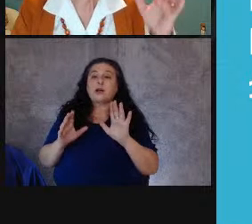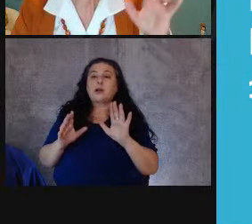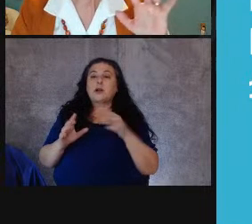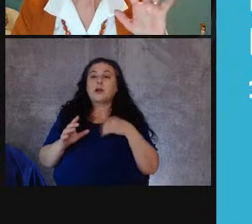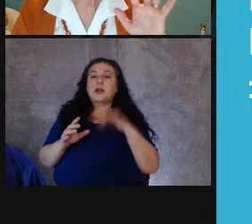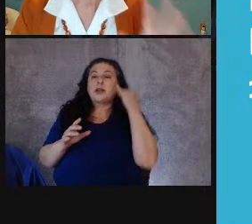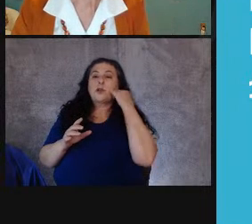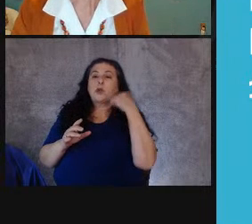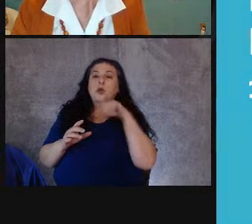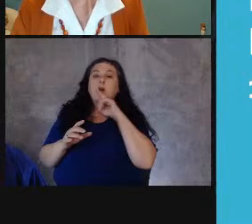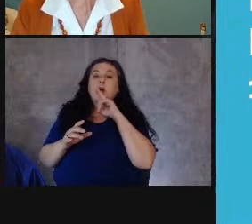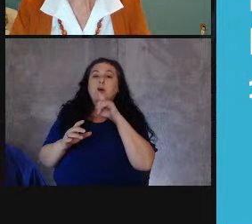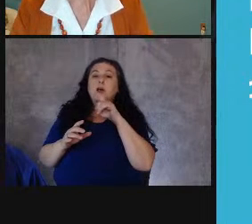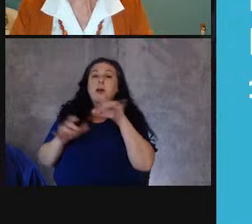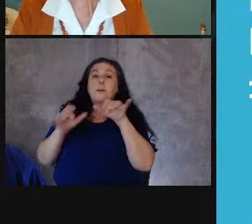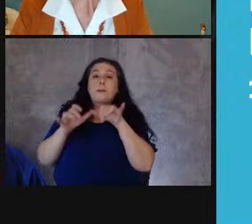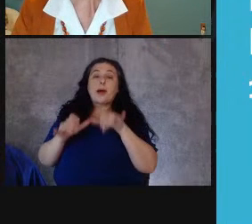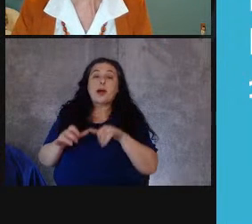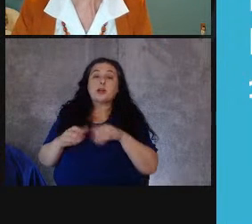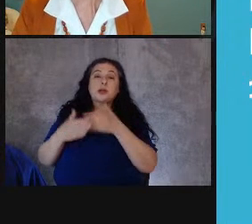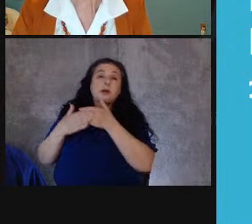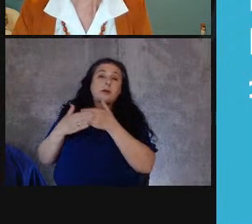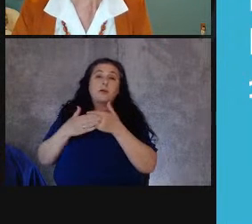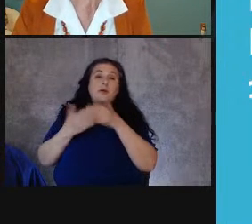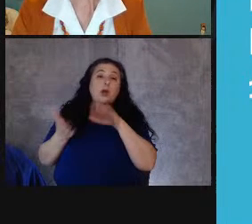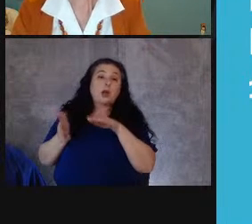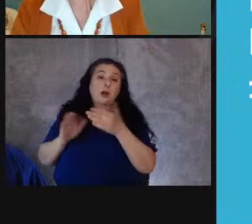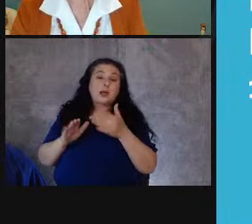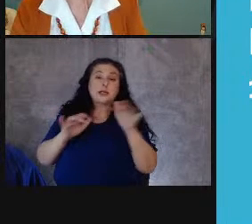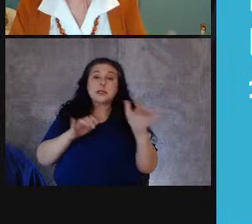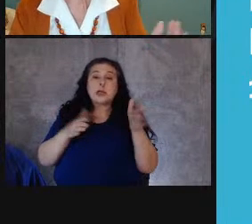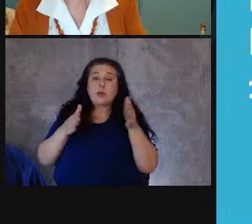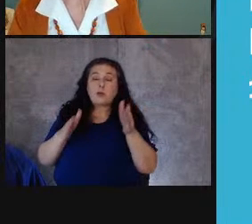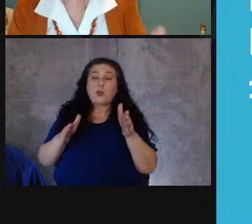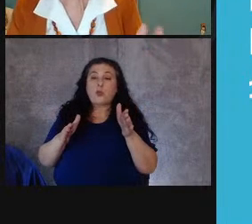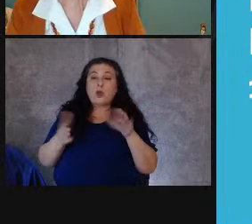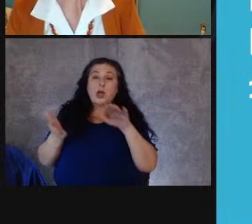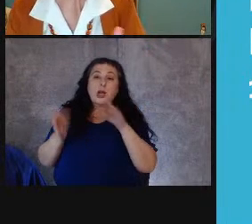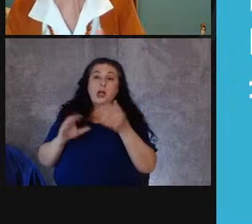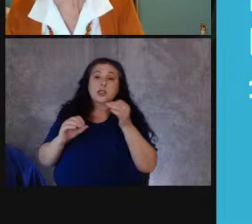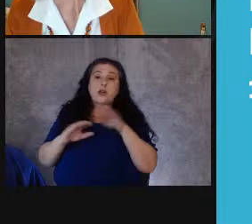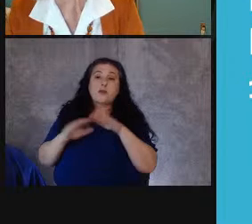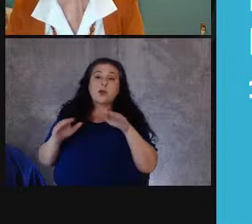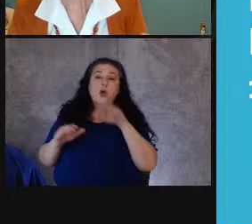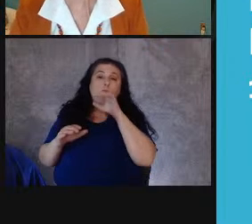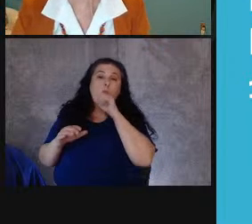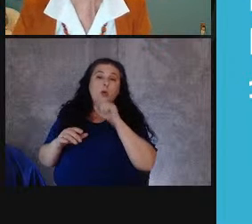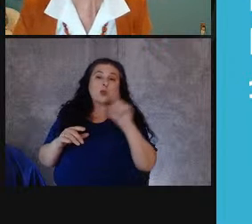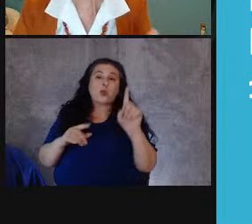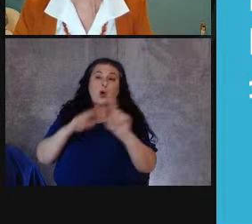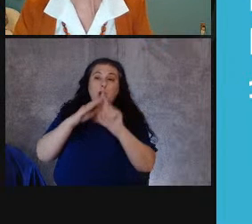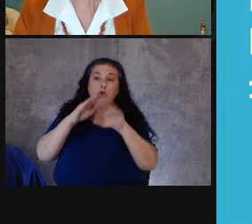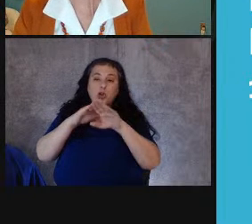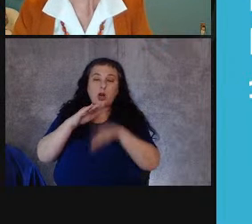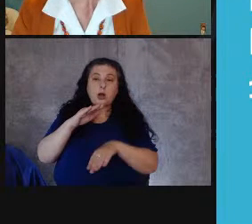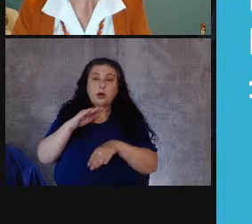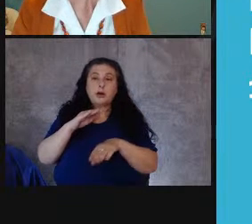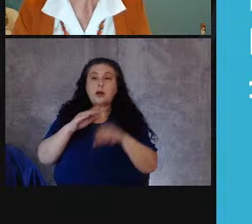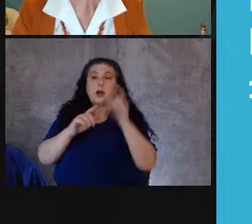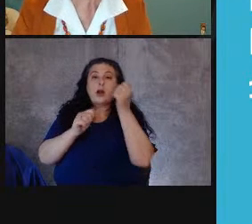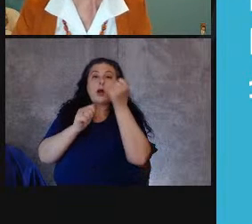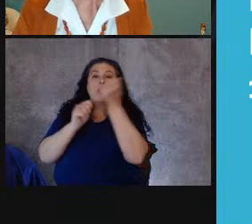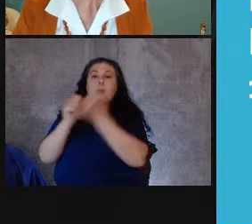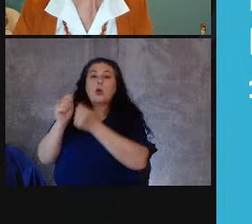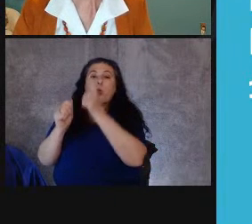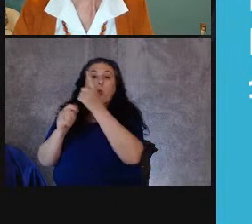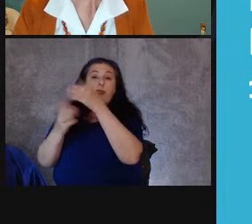are measuring infant mortality the same way, right? The deaths of children age 1 year or younger per